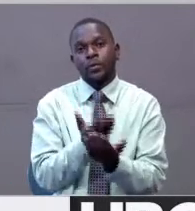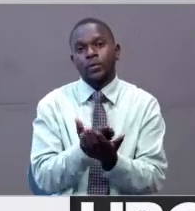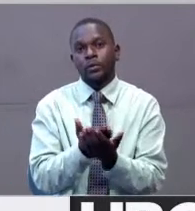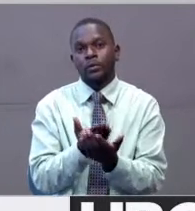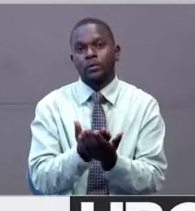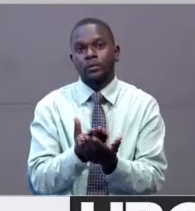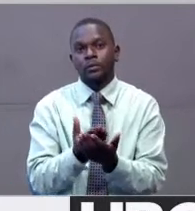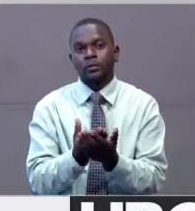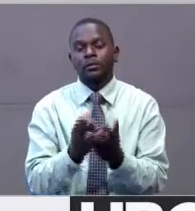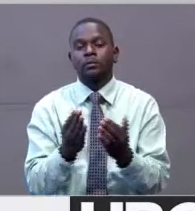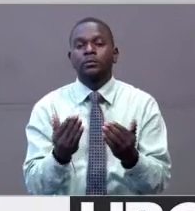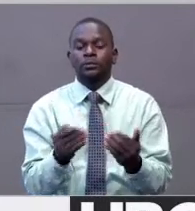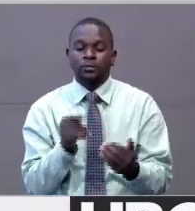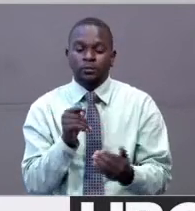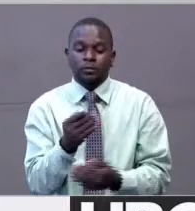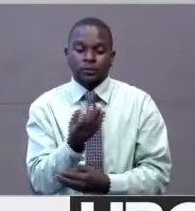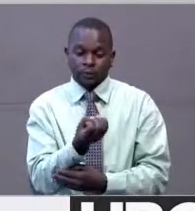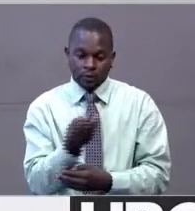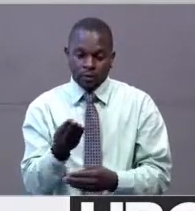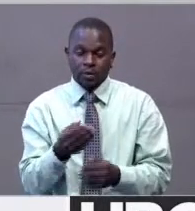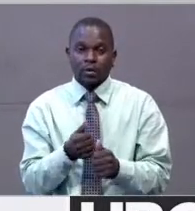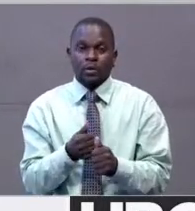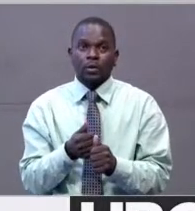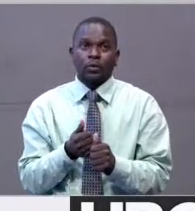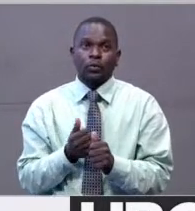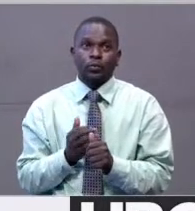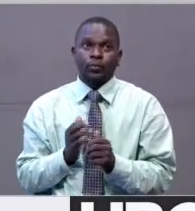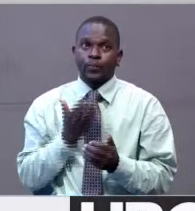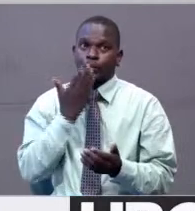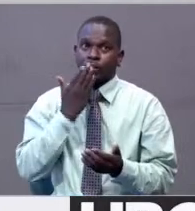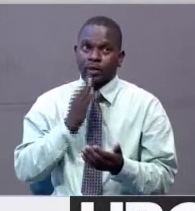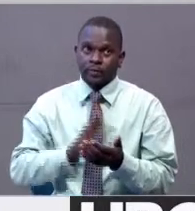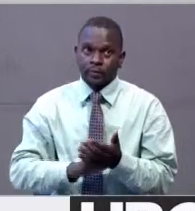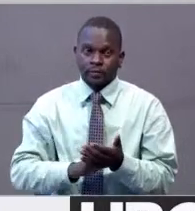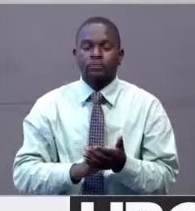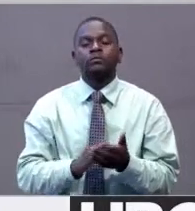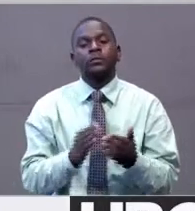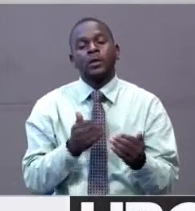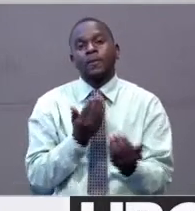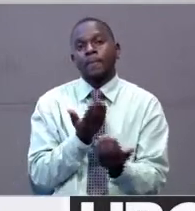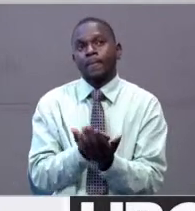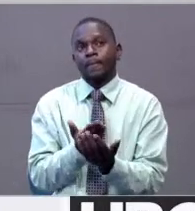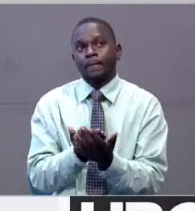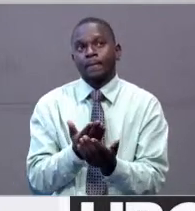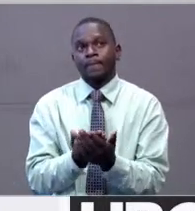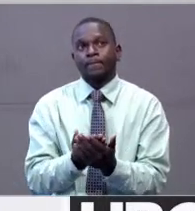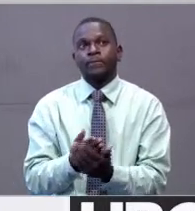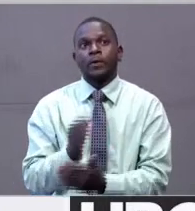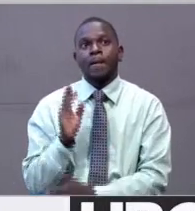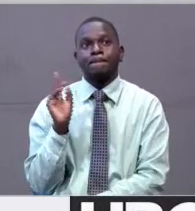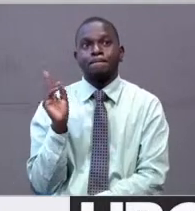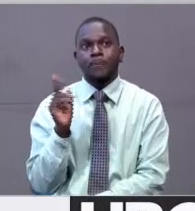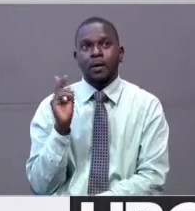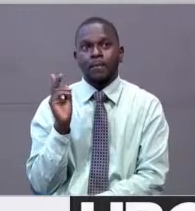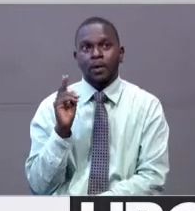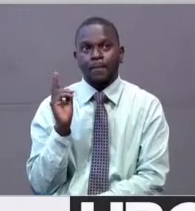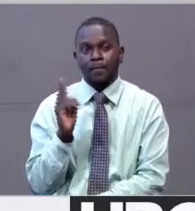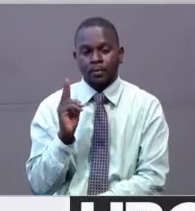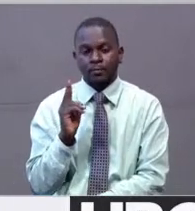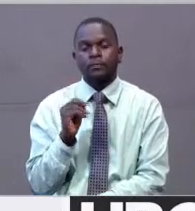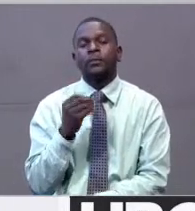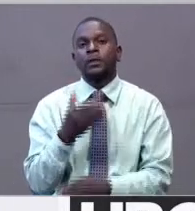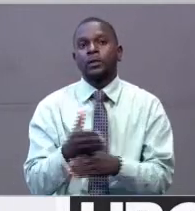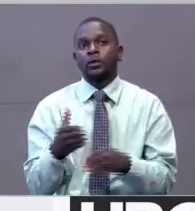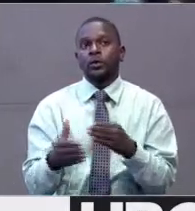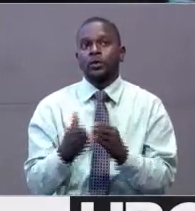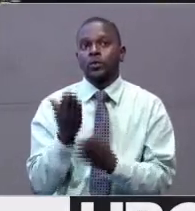them, now that the number of the followers are increasing, I requested the Pope to increase also